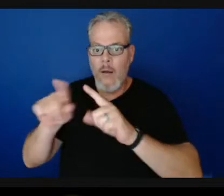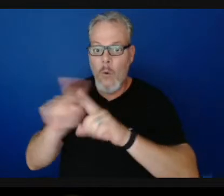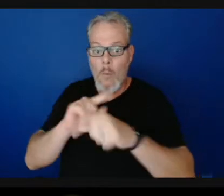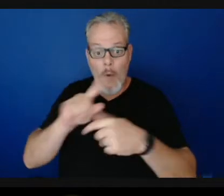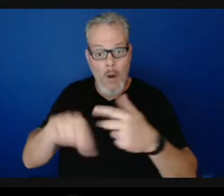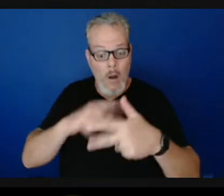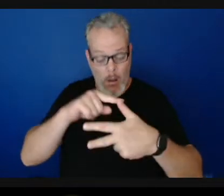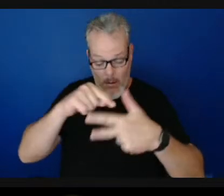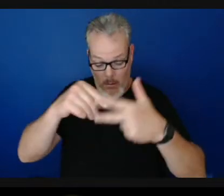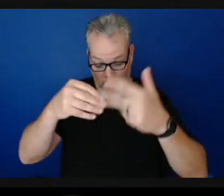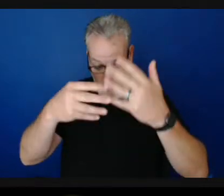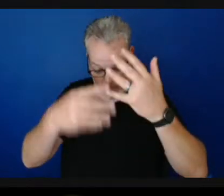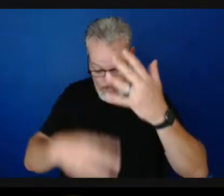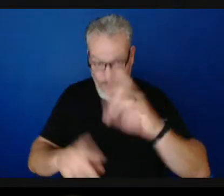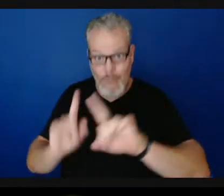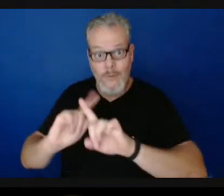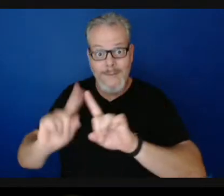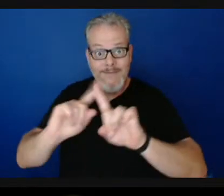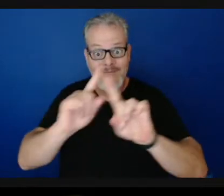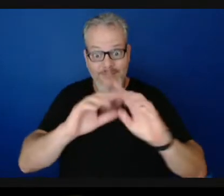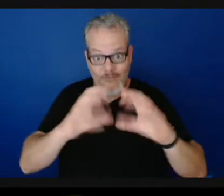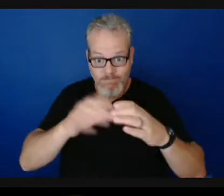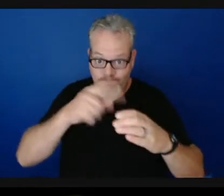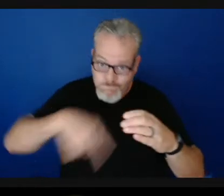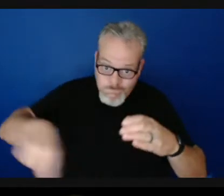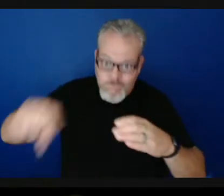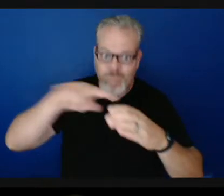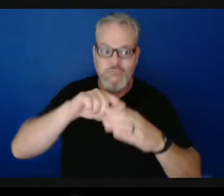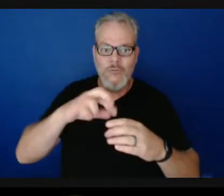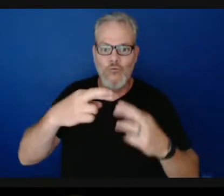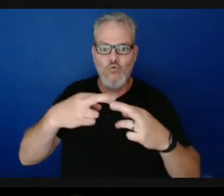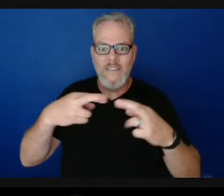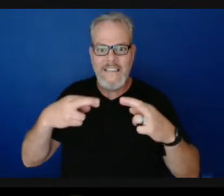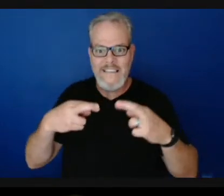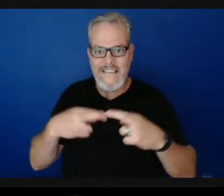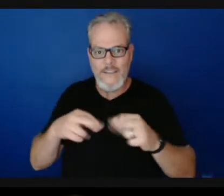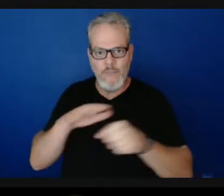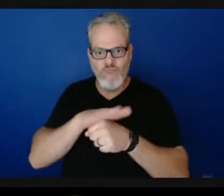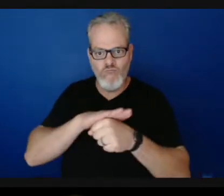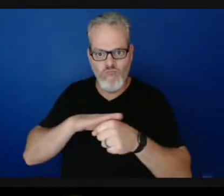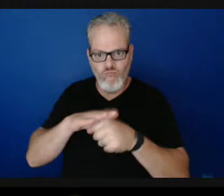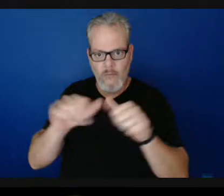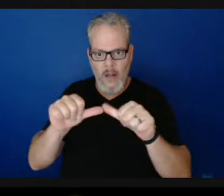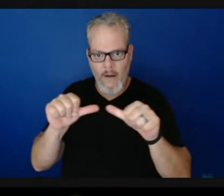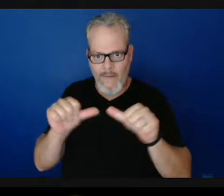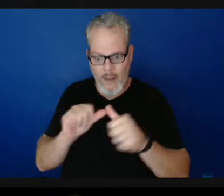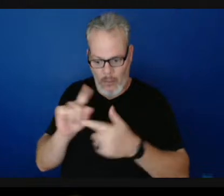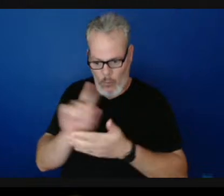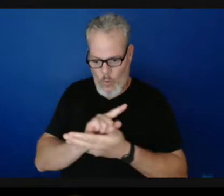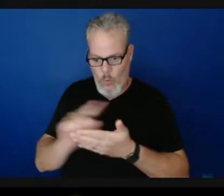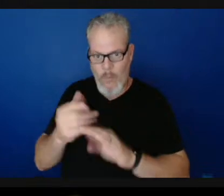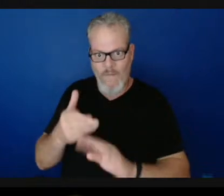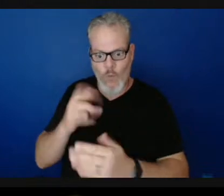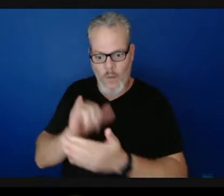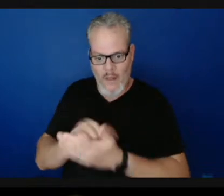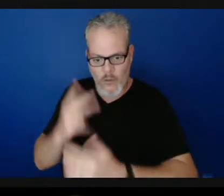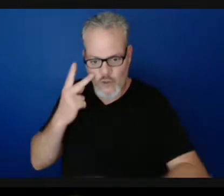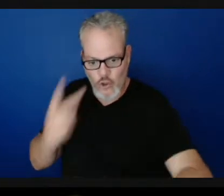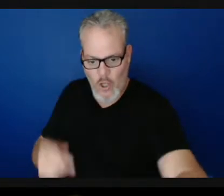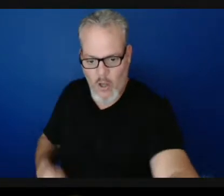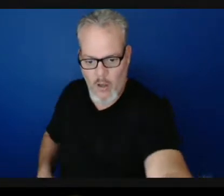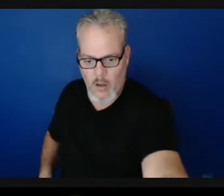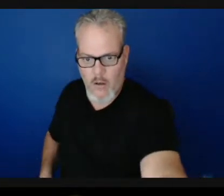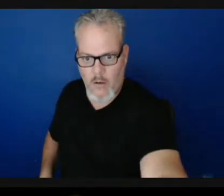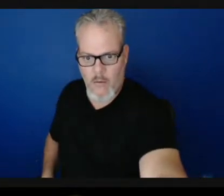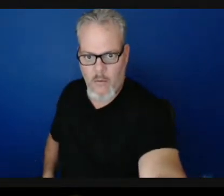eruption site, that whole region in there. And about a week or so prior to the summit eruption, we saw that was cut off and